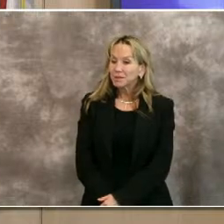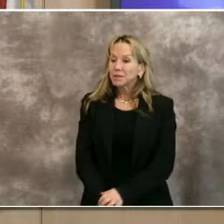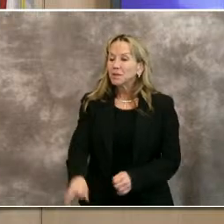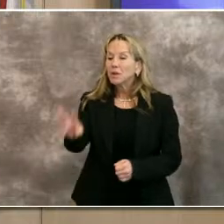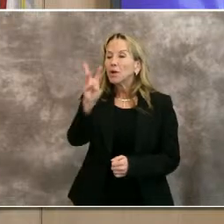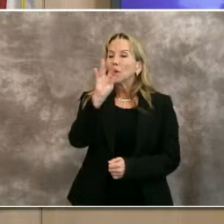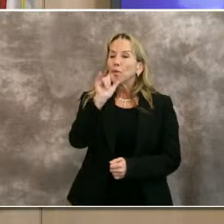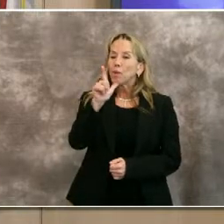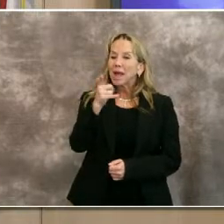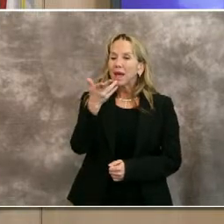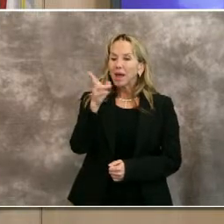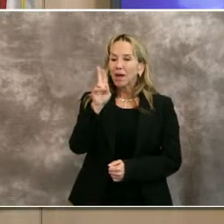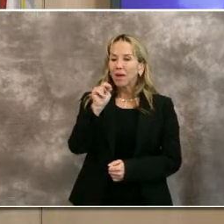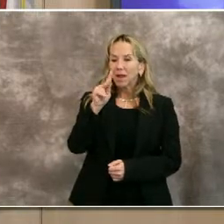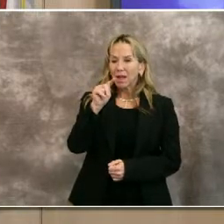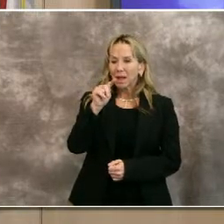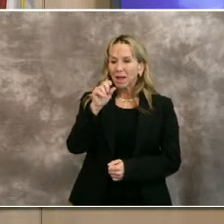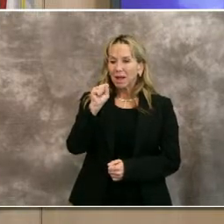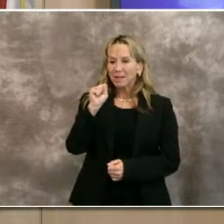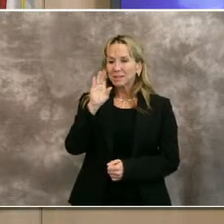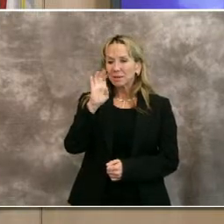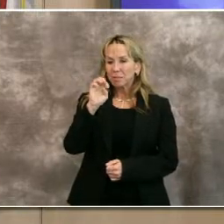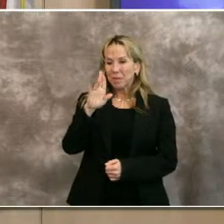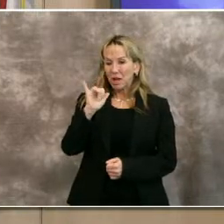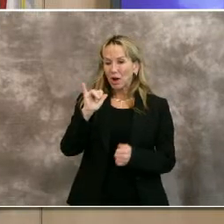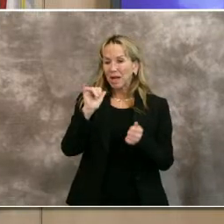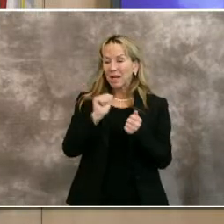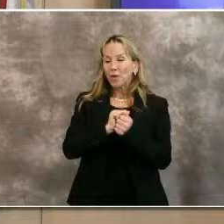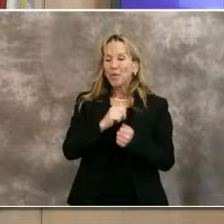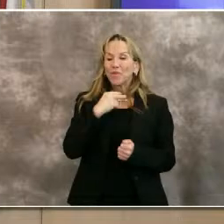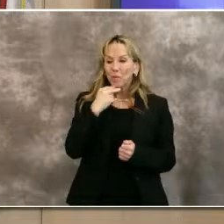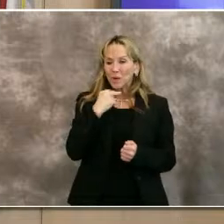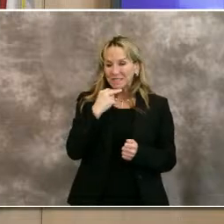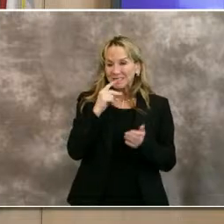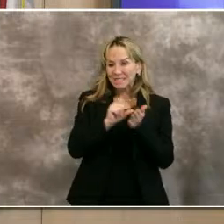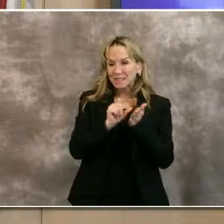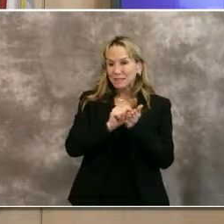Will Huntsberry with Voice of San Diego, please state your question.